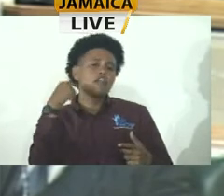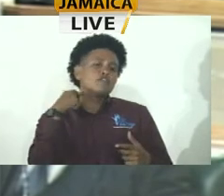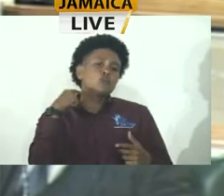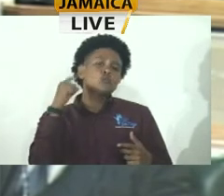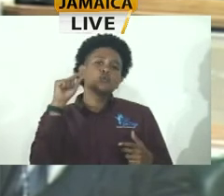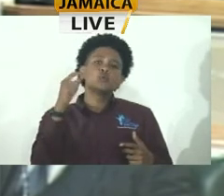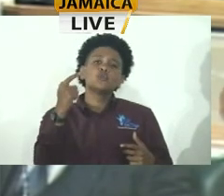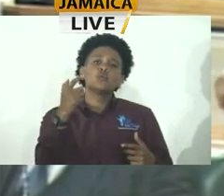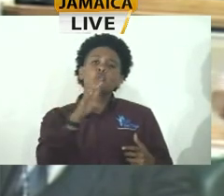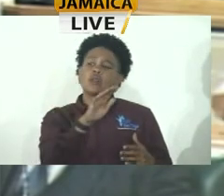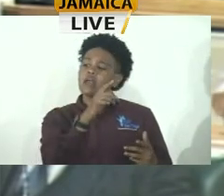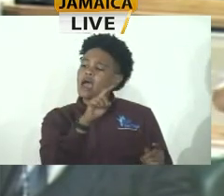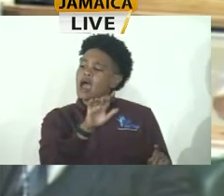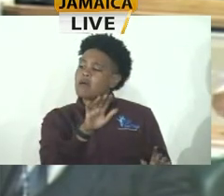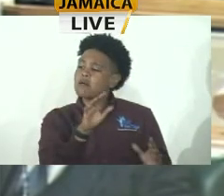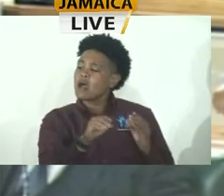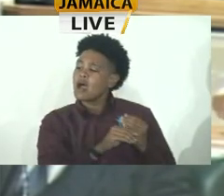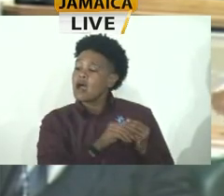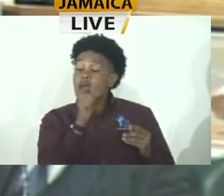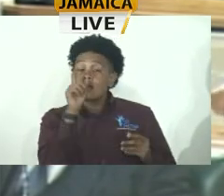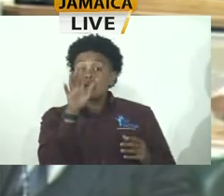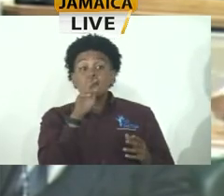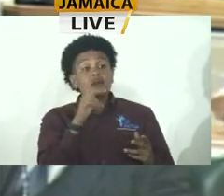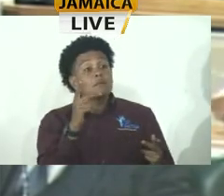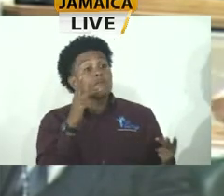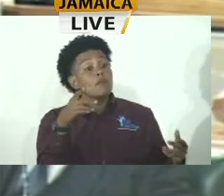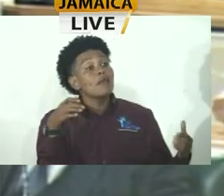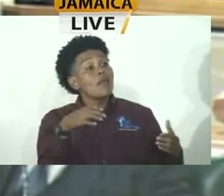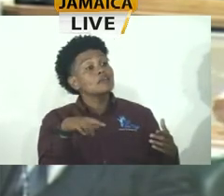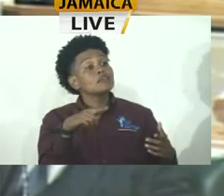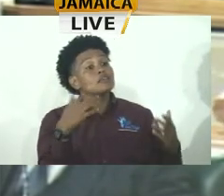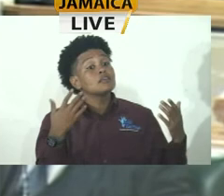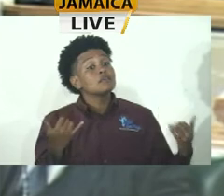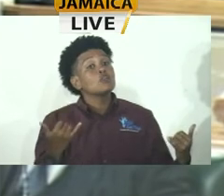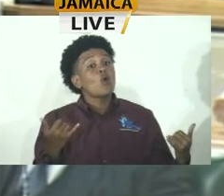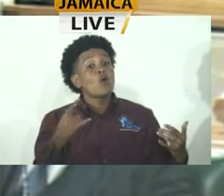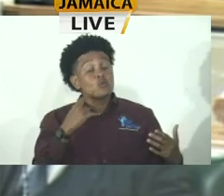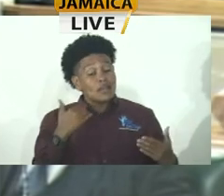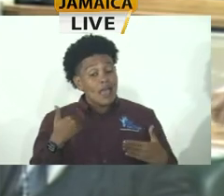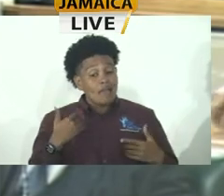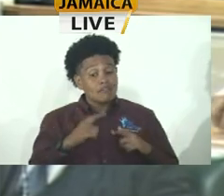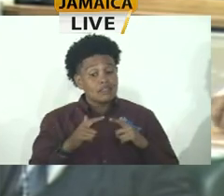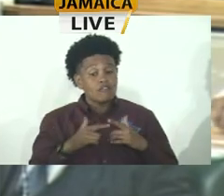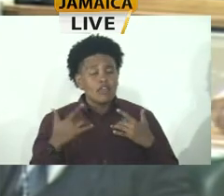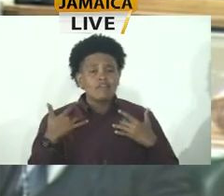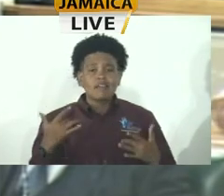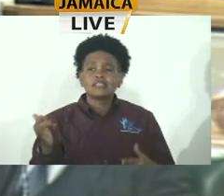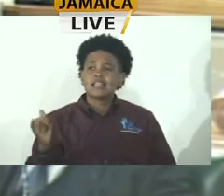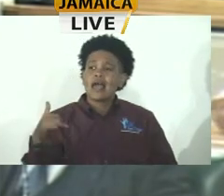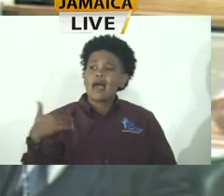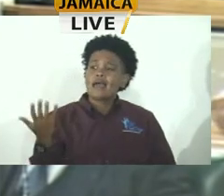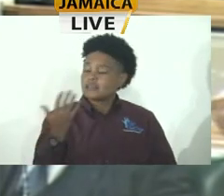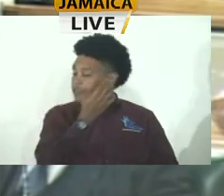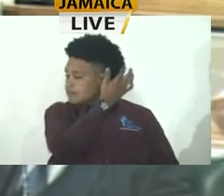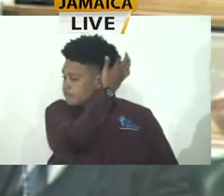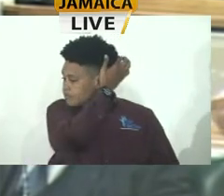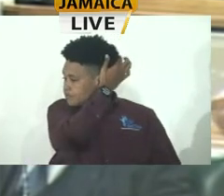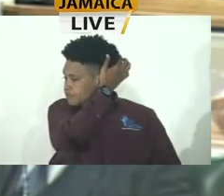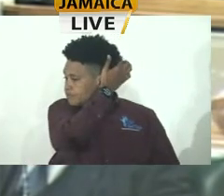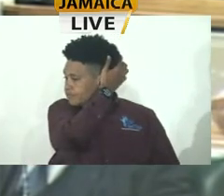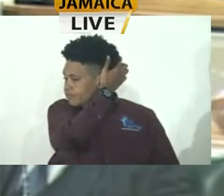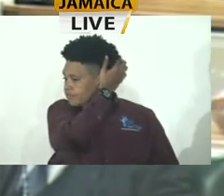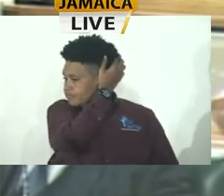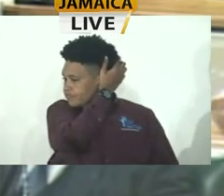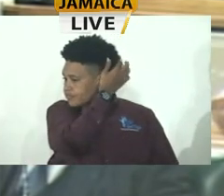2021 however public entities may now hold events such as but let me rephrase